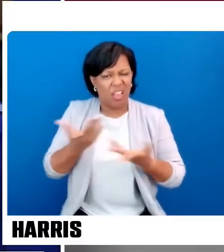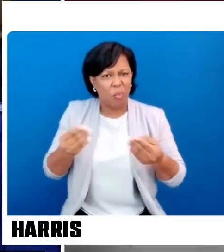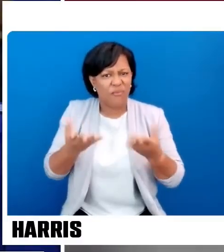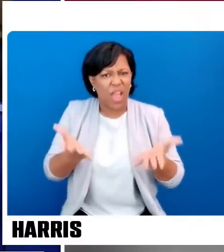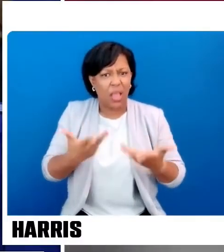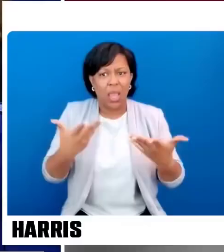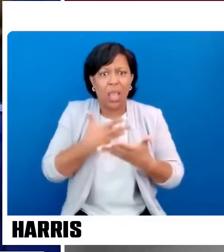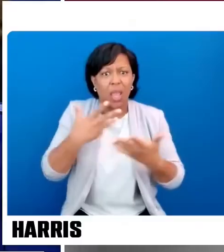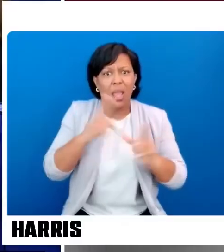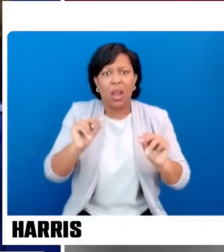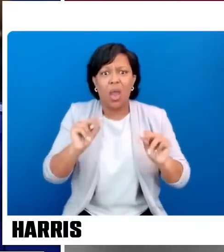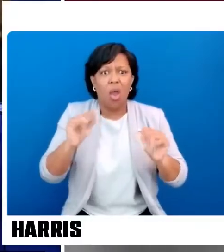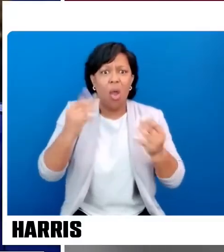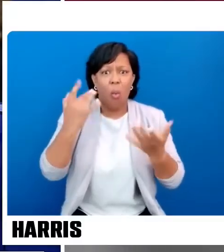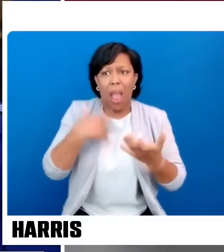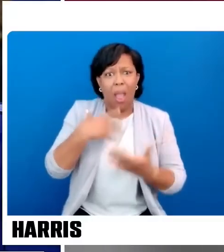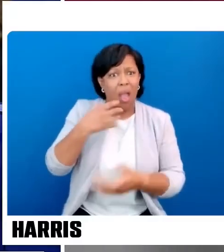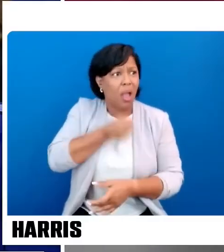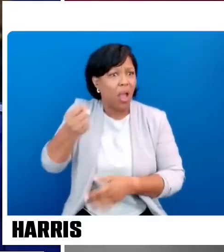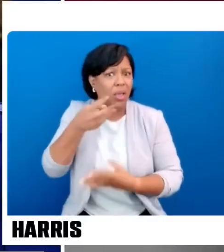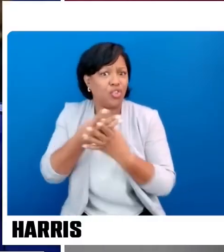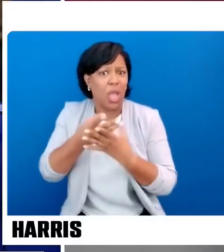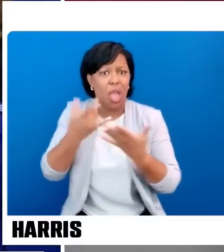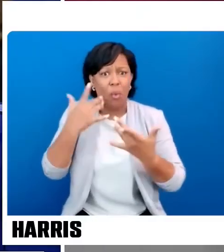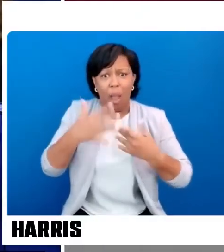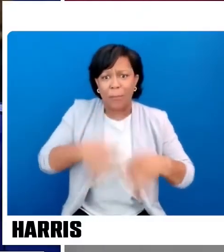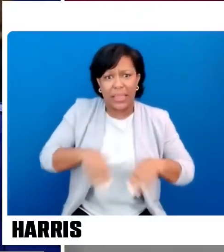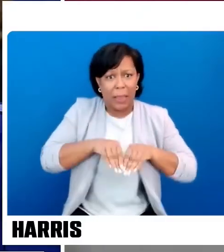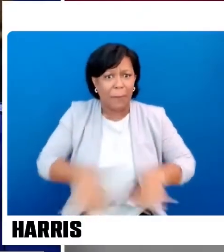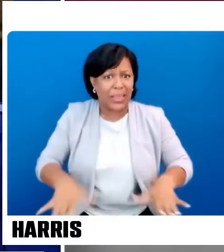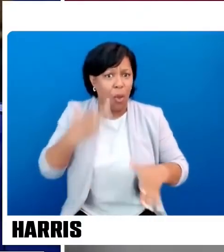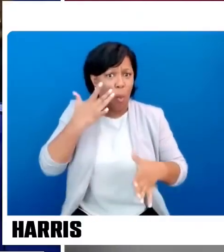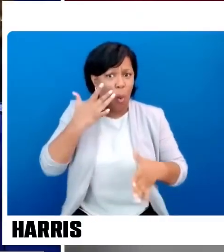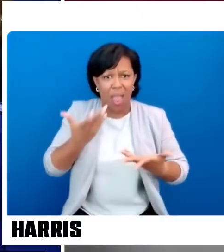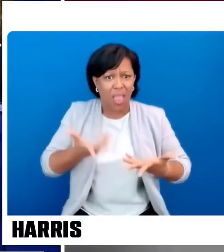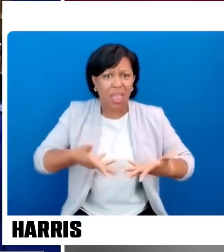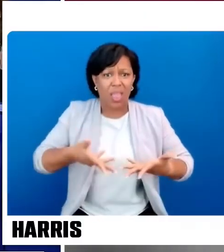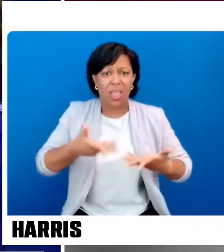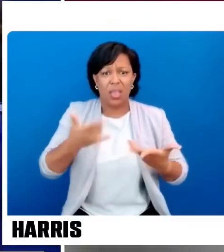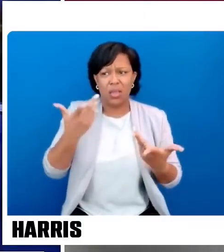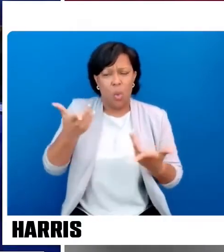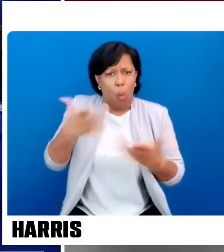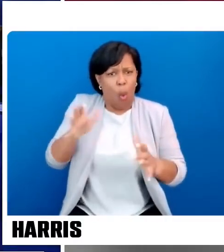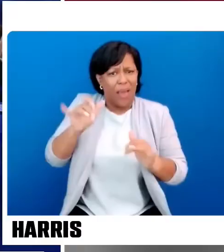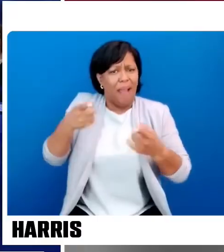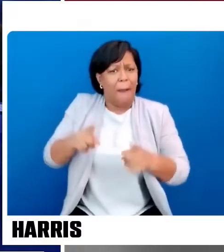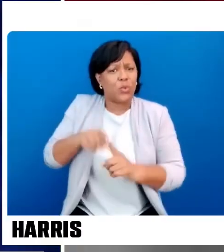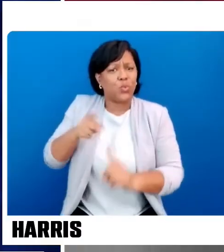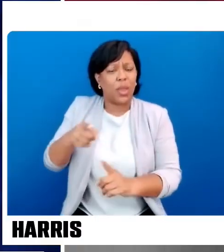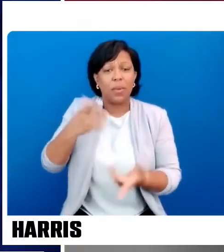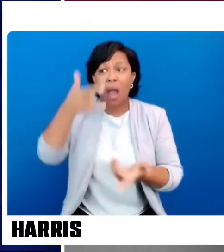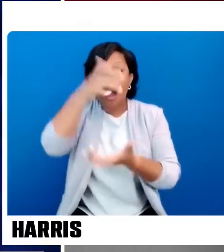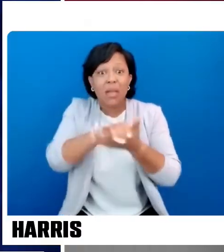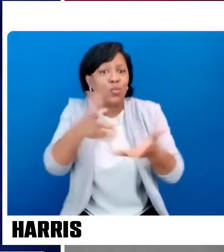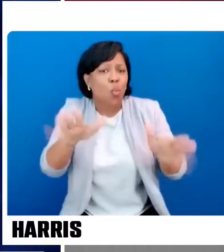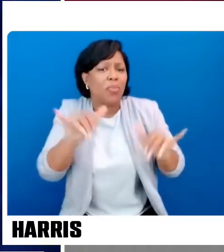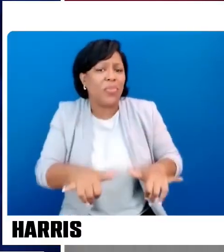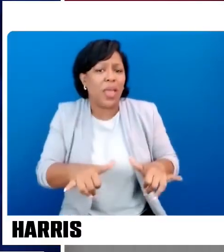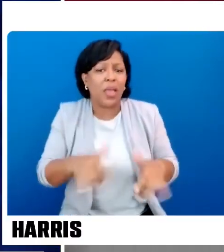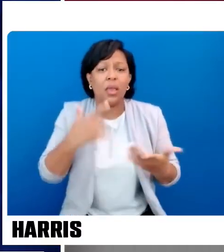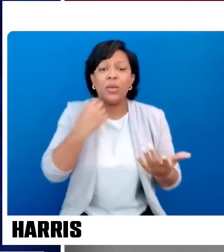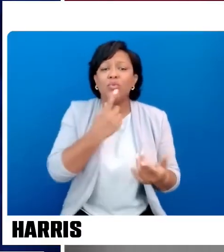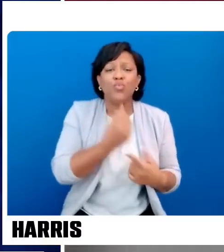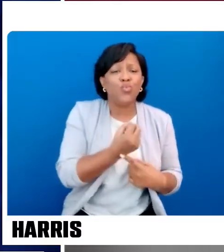in the parking lot? She didn't want that. Her husband didn't want that. A 12 or 13-year-old survivor of